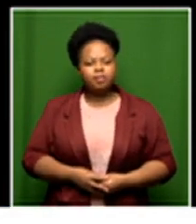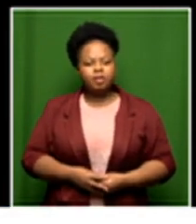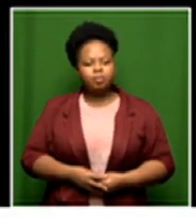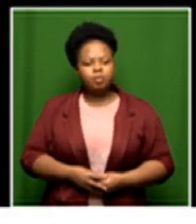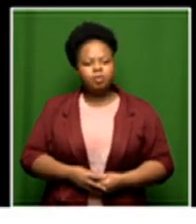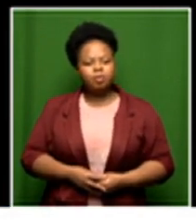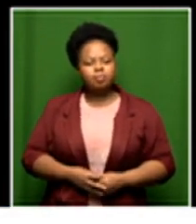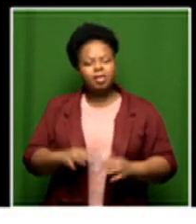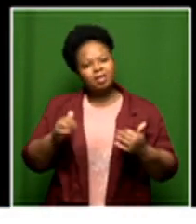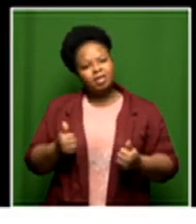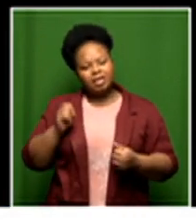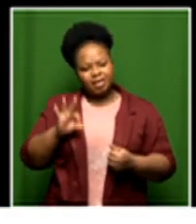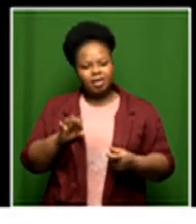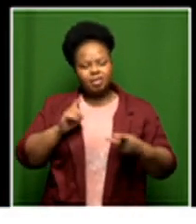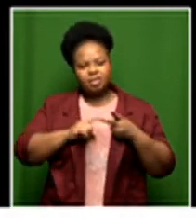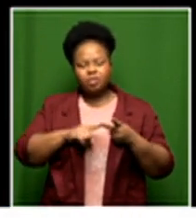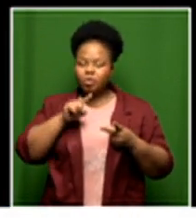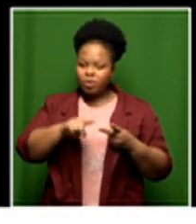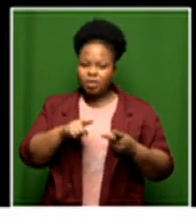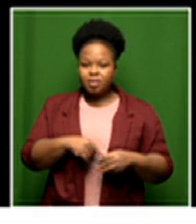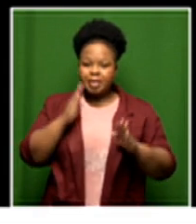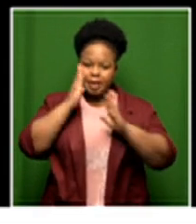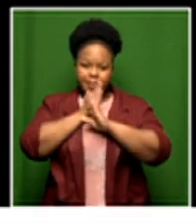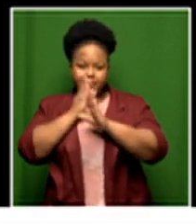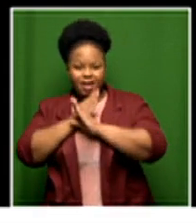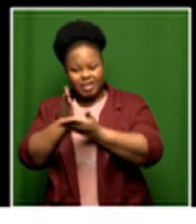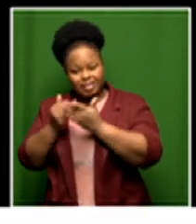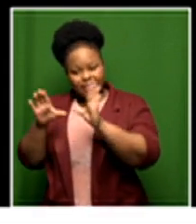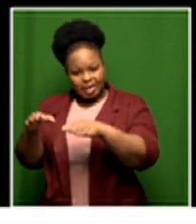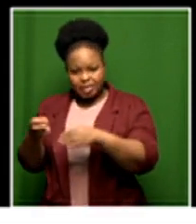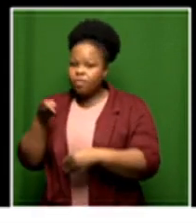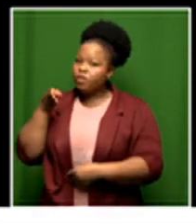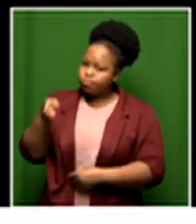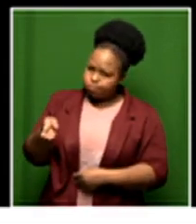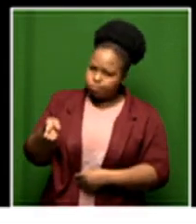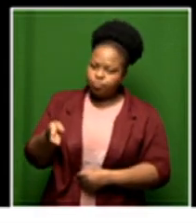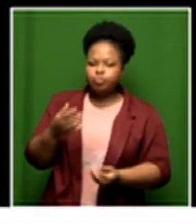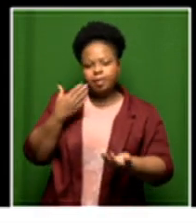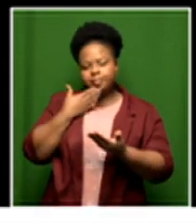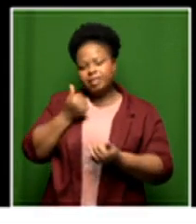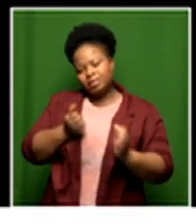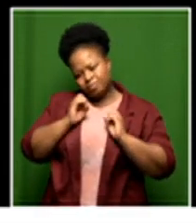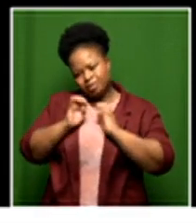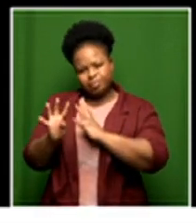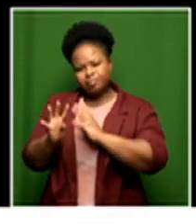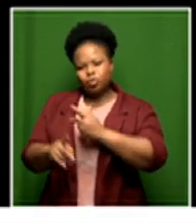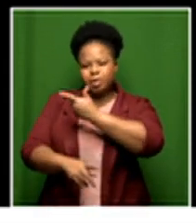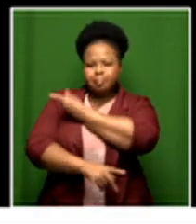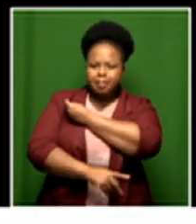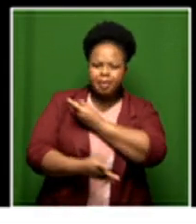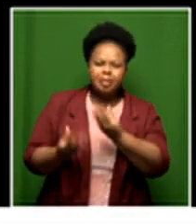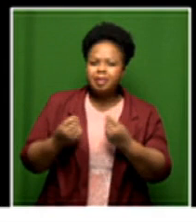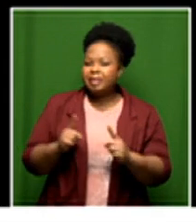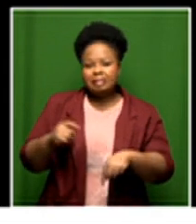Whenever the flu vaccines is going to be available in the private sector, you also need to get that. But we are running out